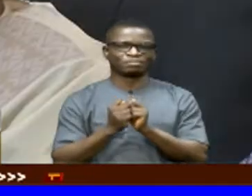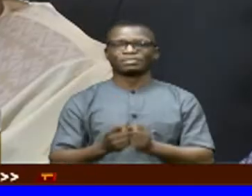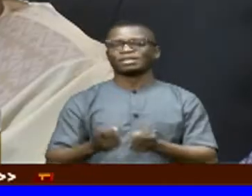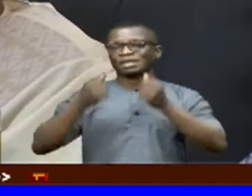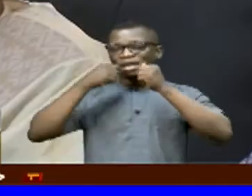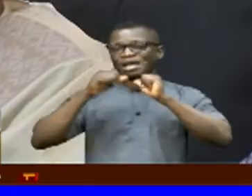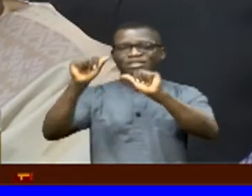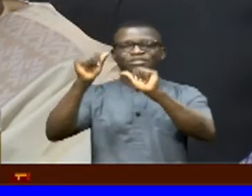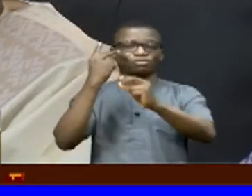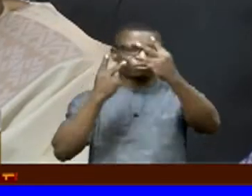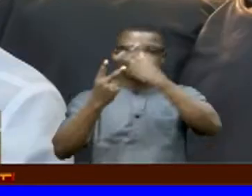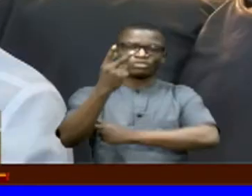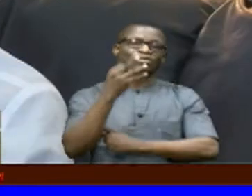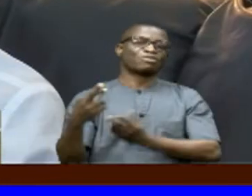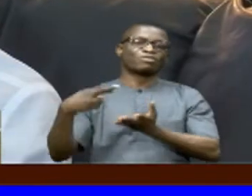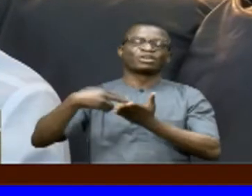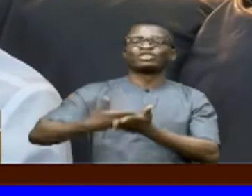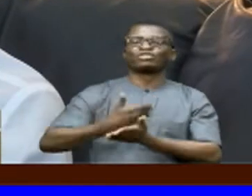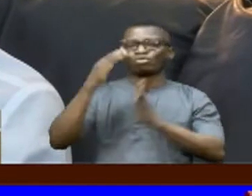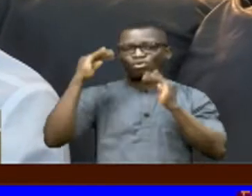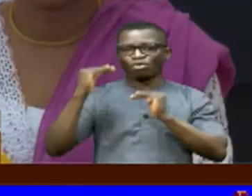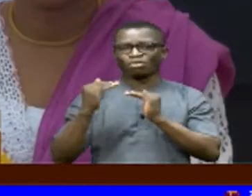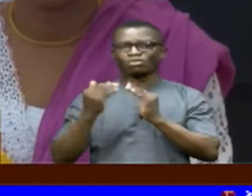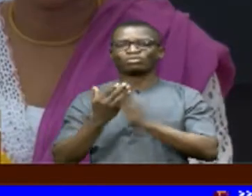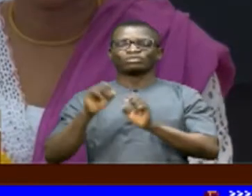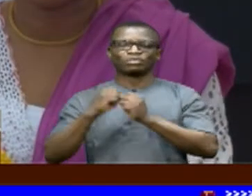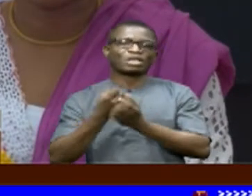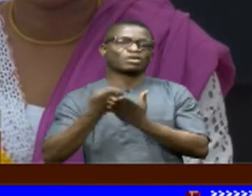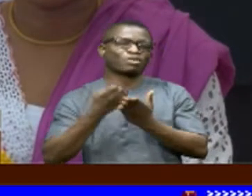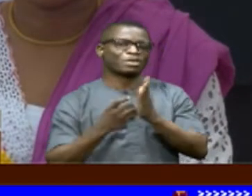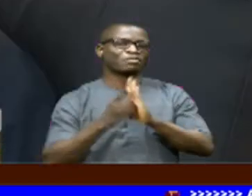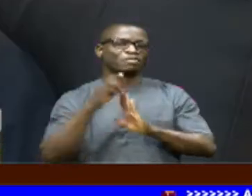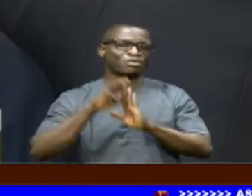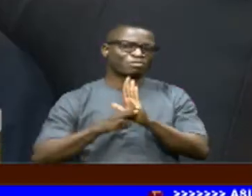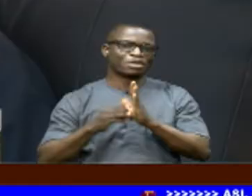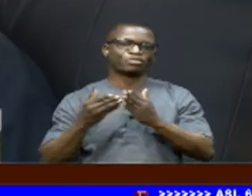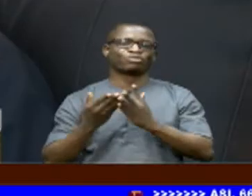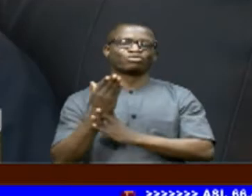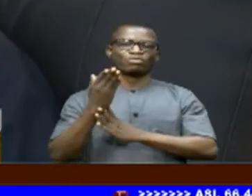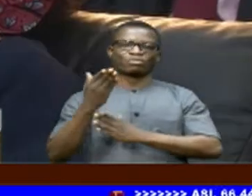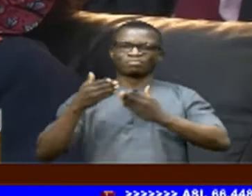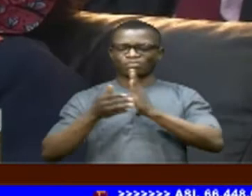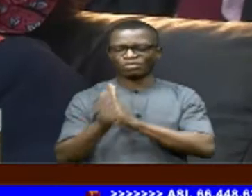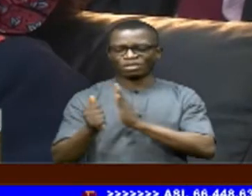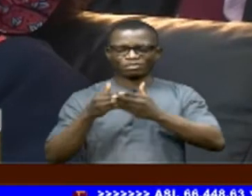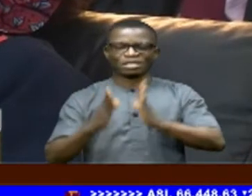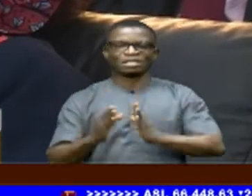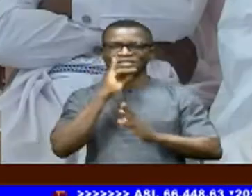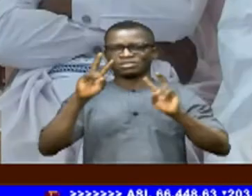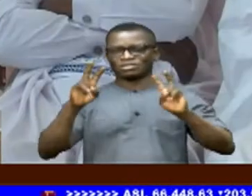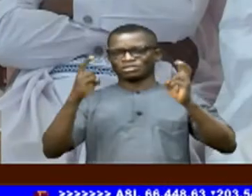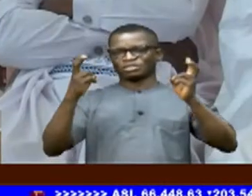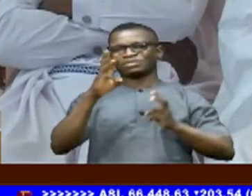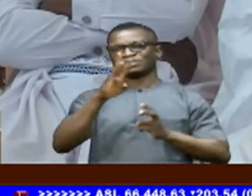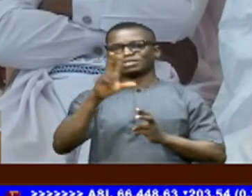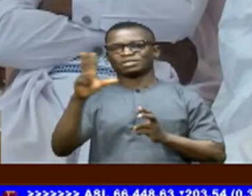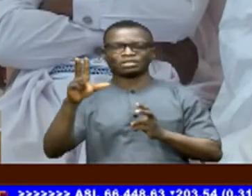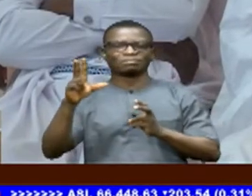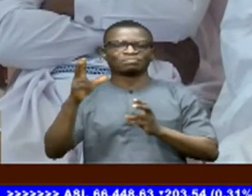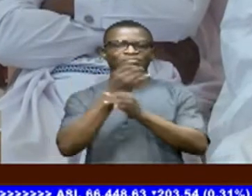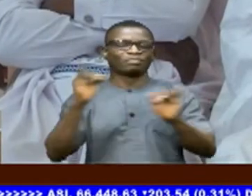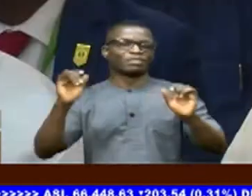for socio-economic development through effective leadership is the theme of the Nigeria at 63 lecture. The